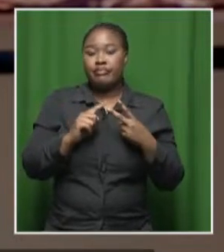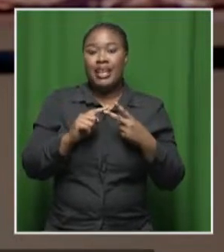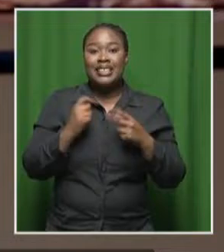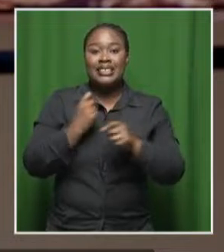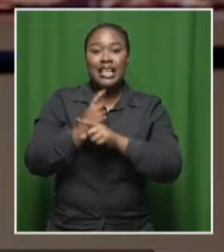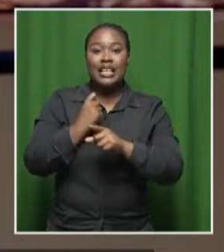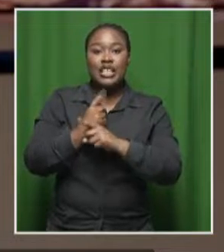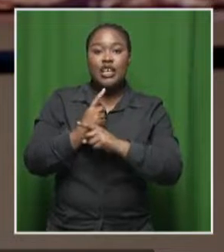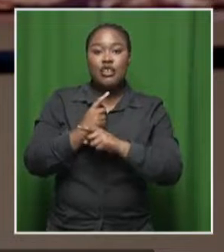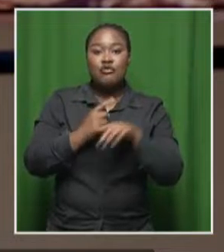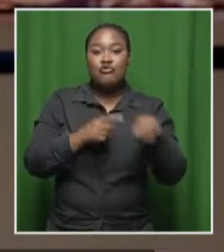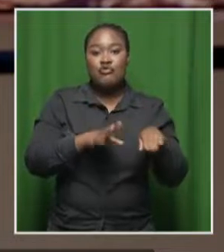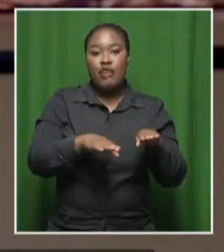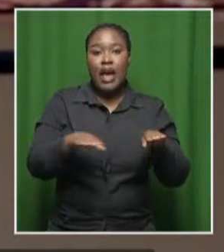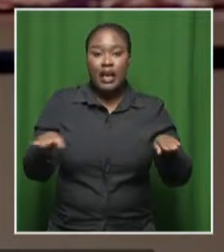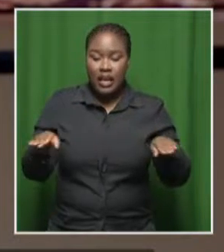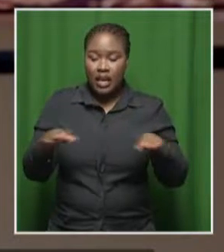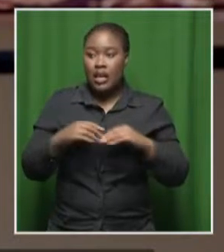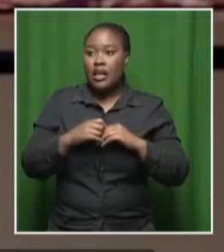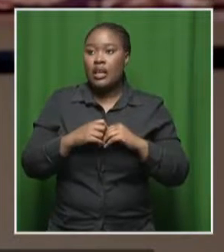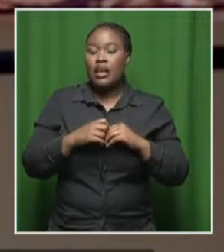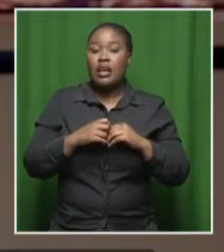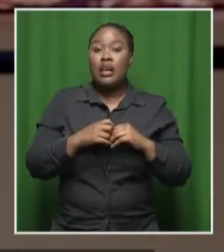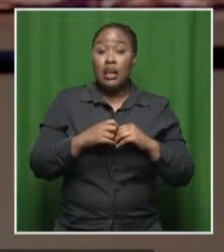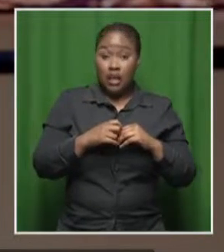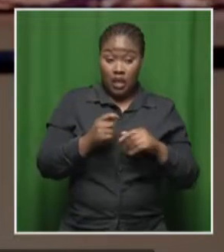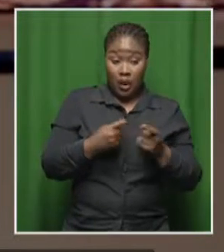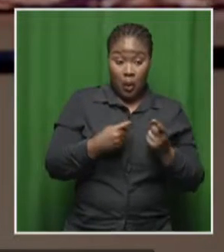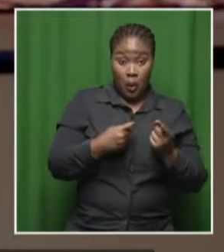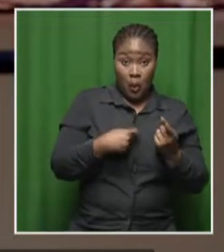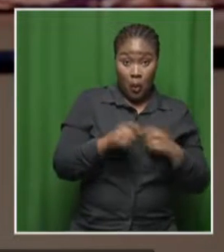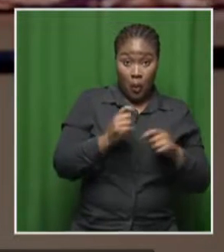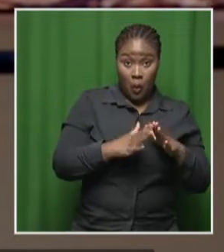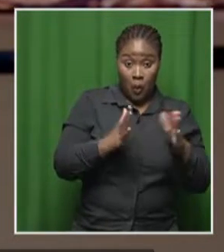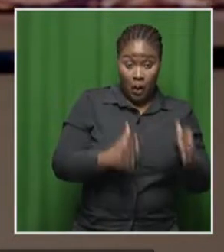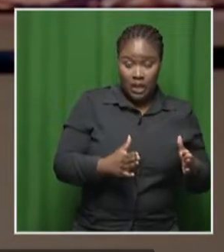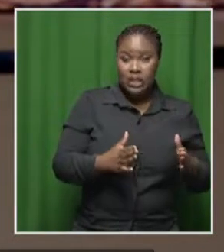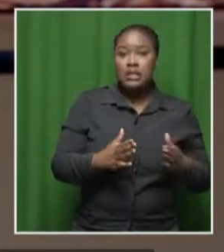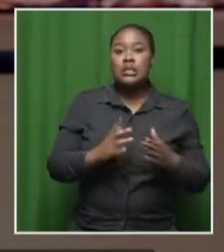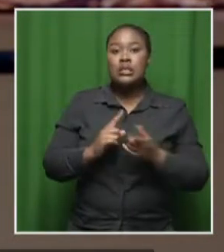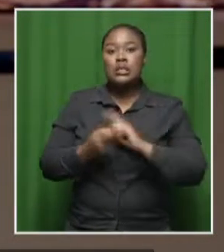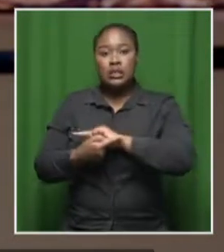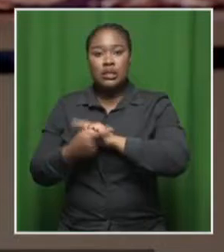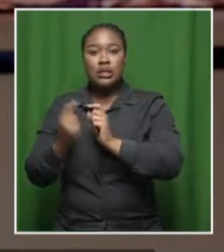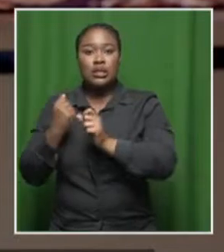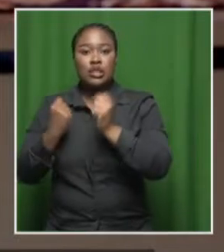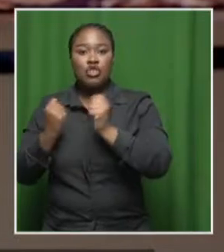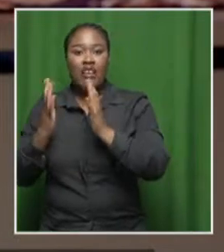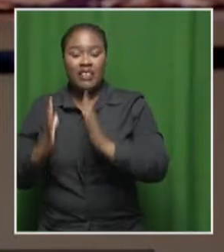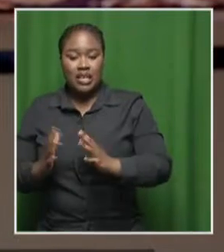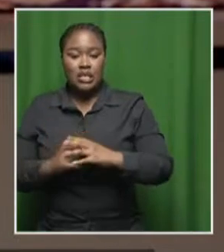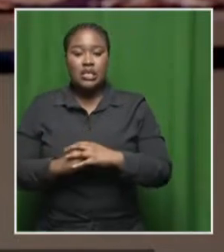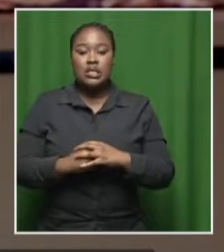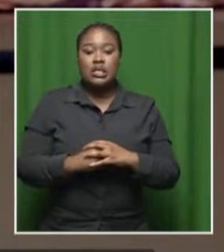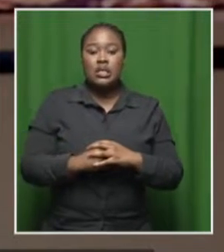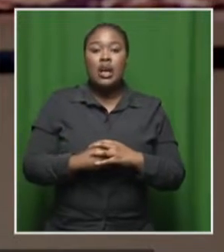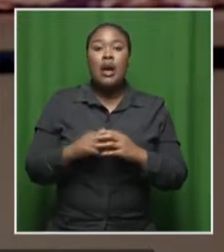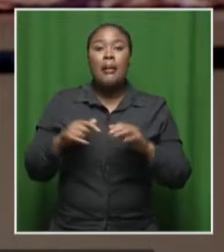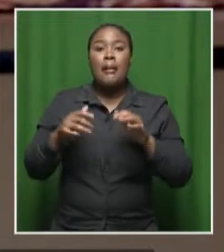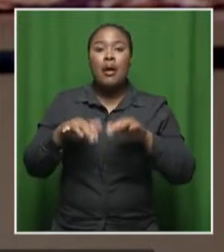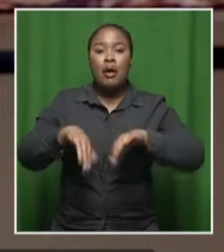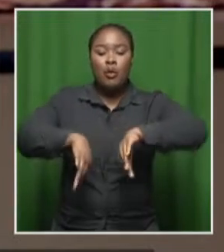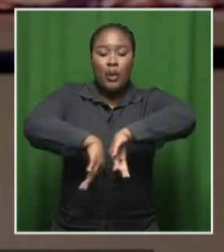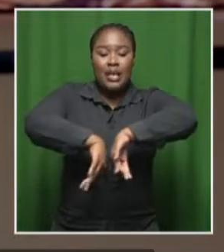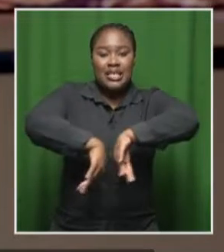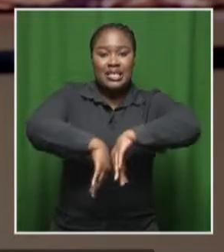and hawkers turn taxi drivers into customers, stories of waste reclaimers in the inner city, also a story of a